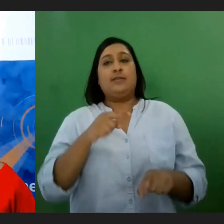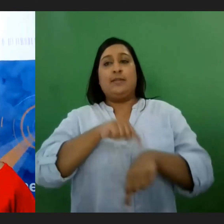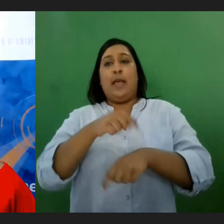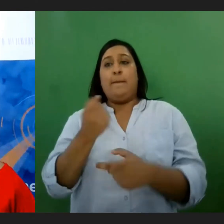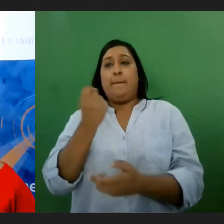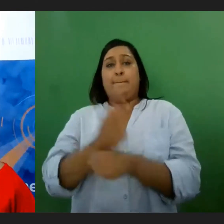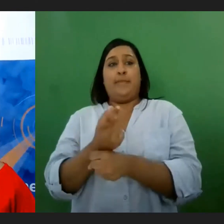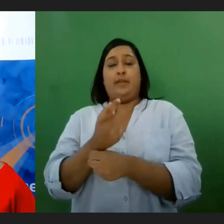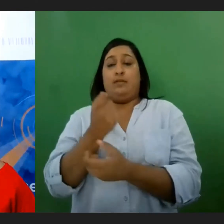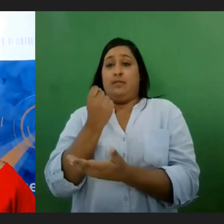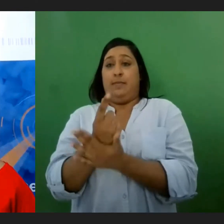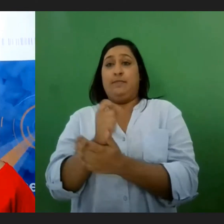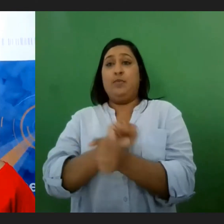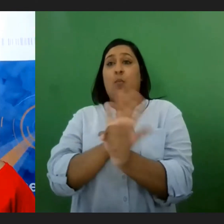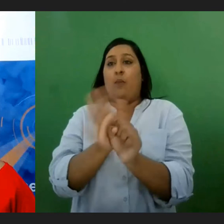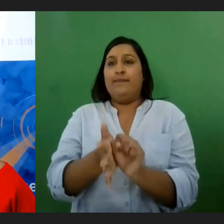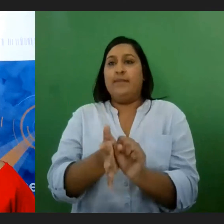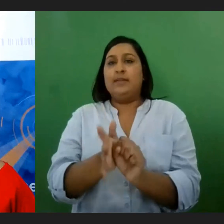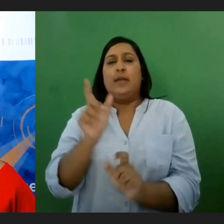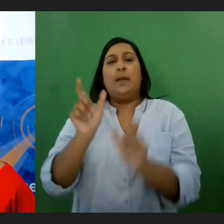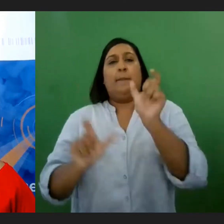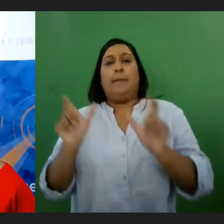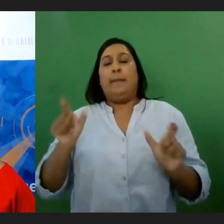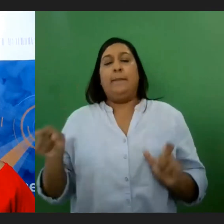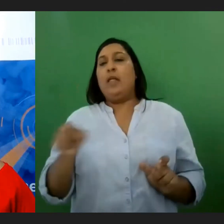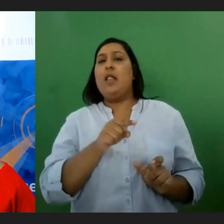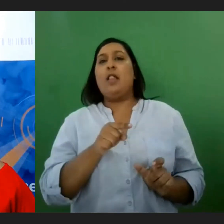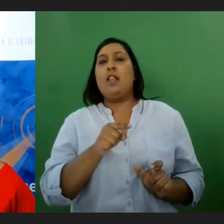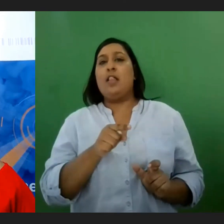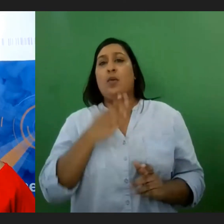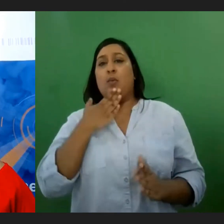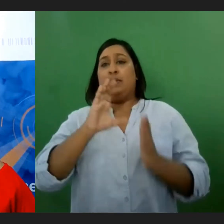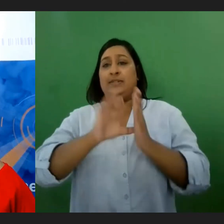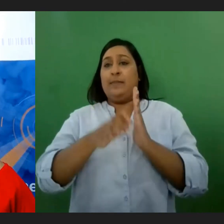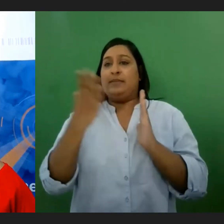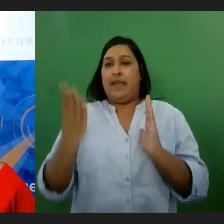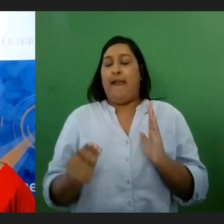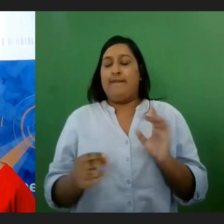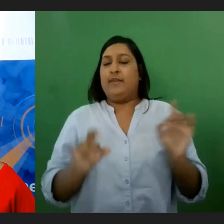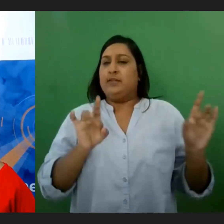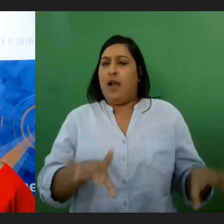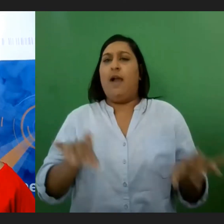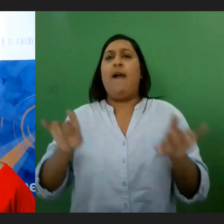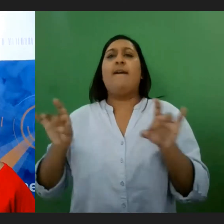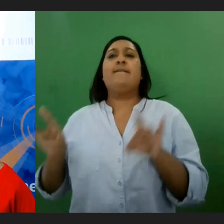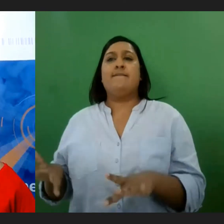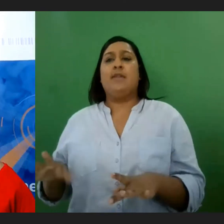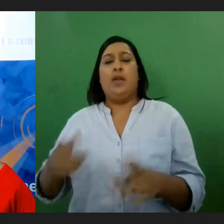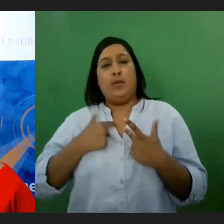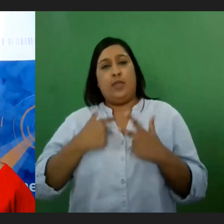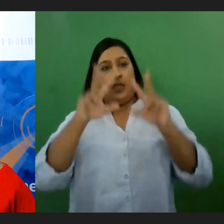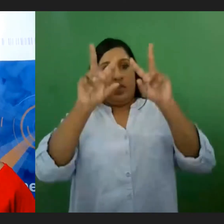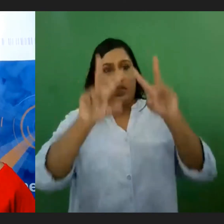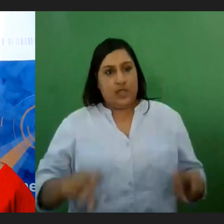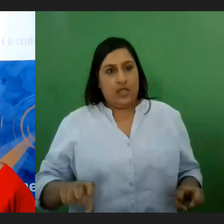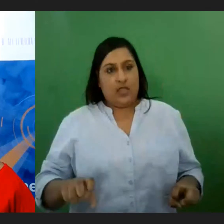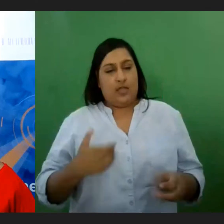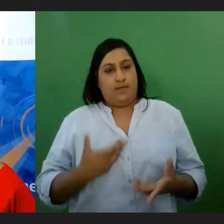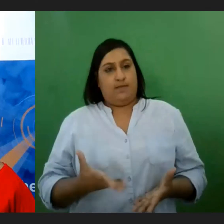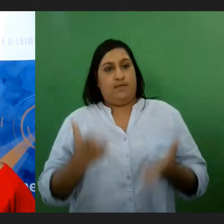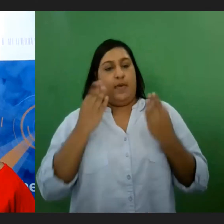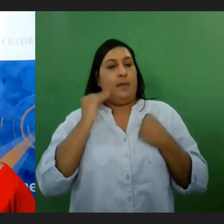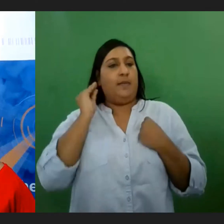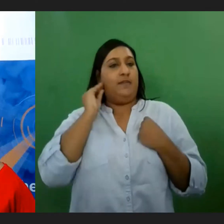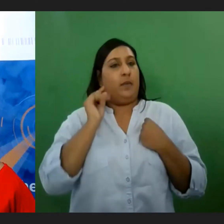pandemic. However, data and information on how people with disabilities experience the COVID pandemic are not